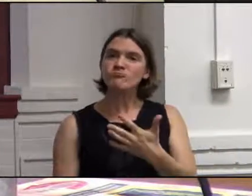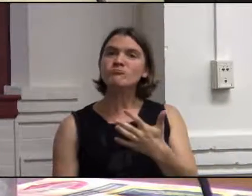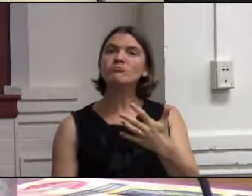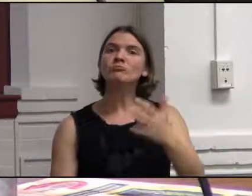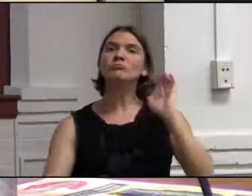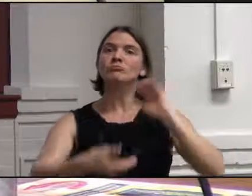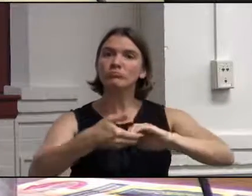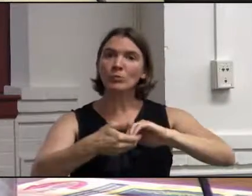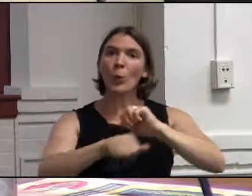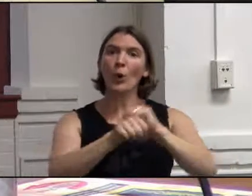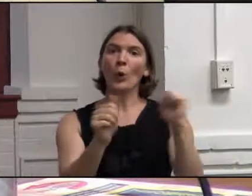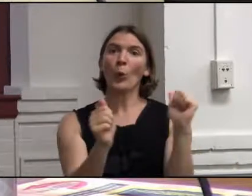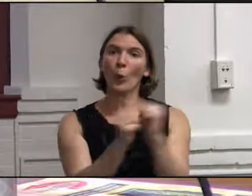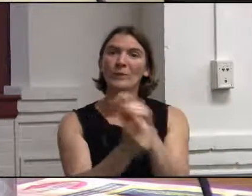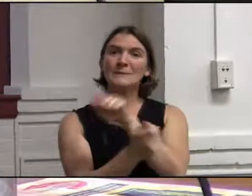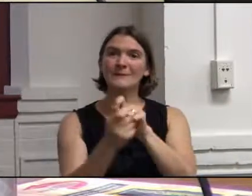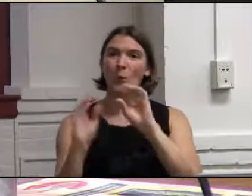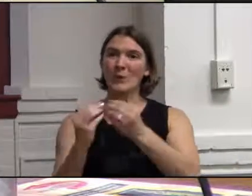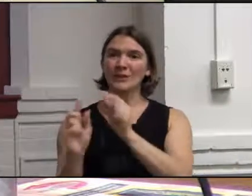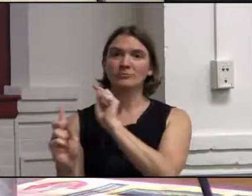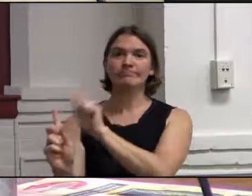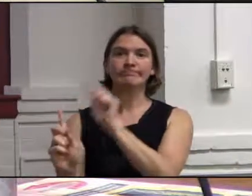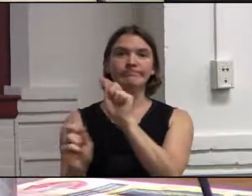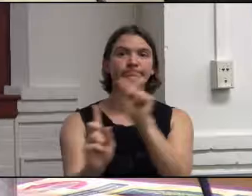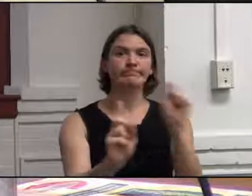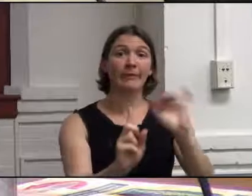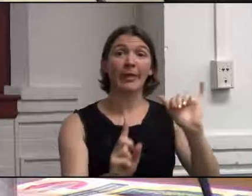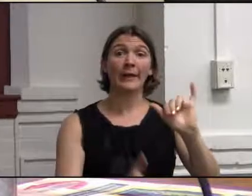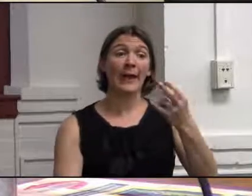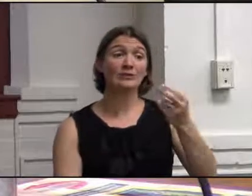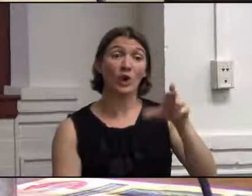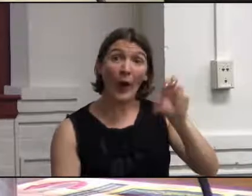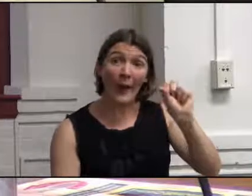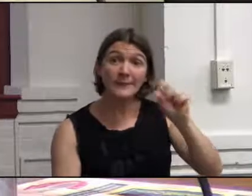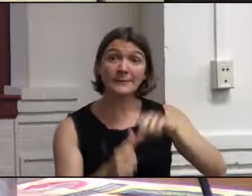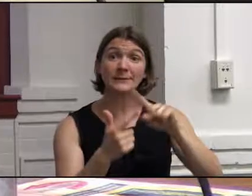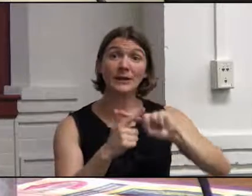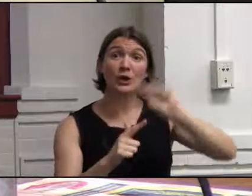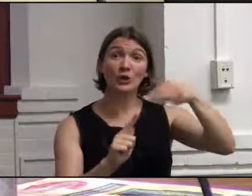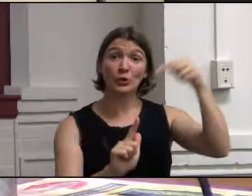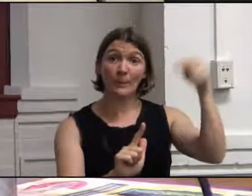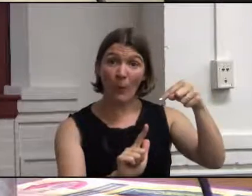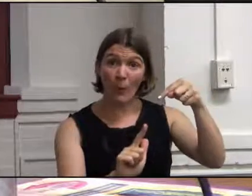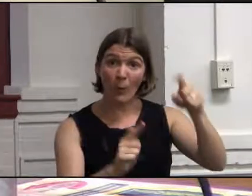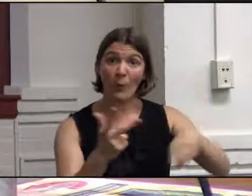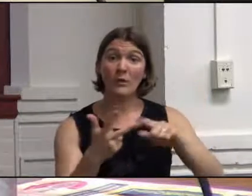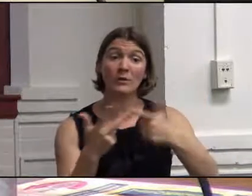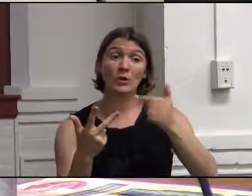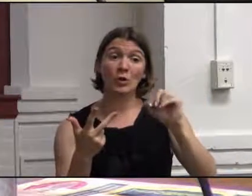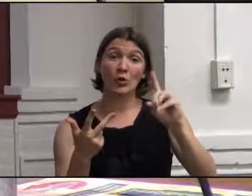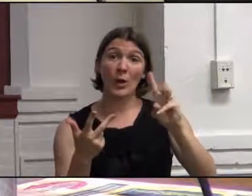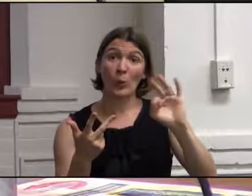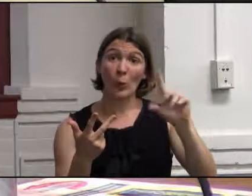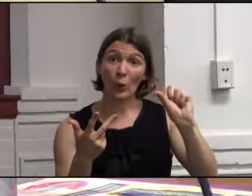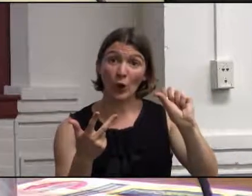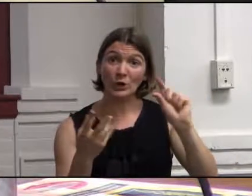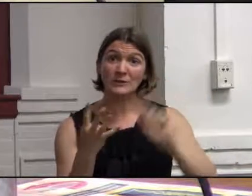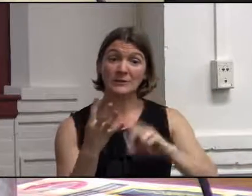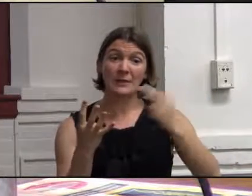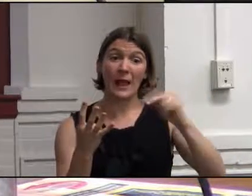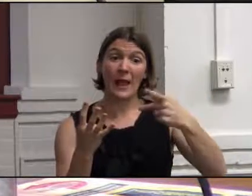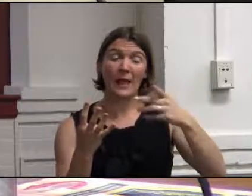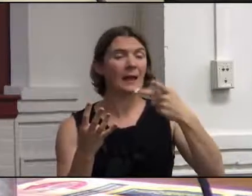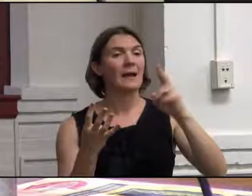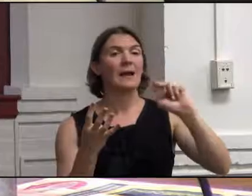to partner with certain organizations in town, such as HCRS, Turning Point, Groundworks, Habit Opco, the